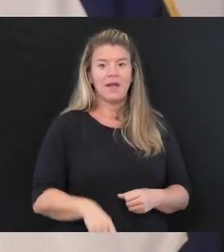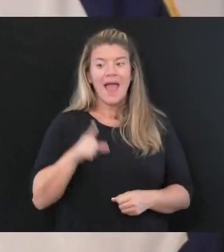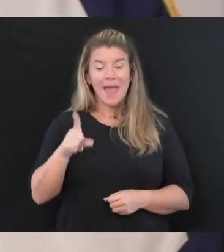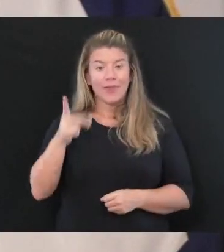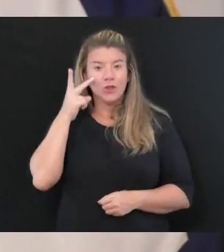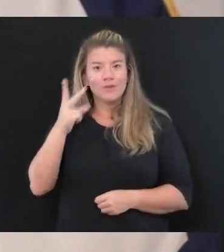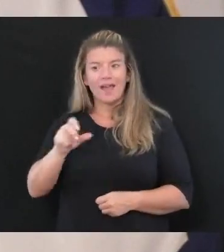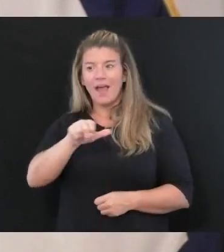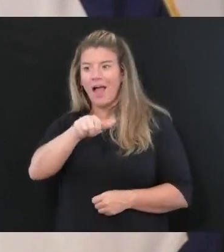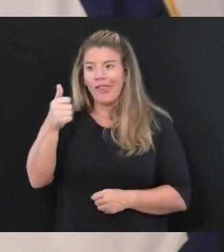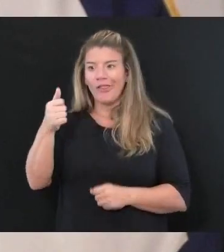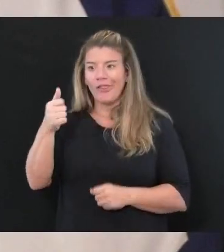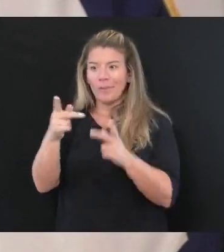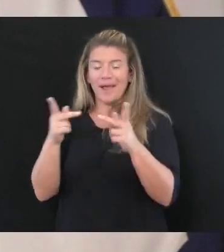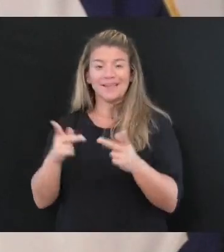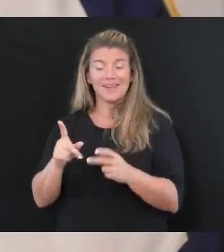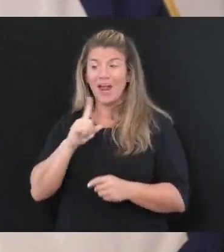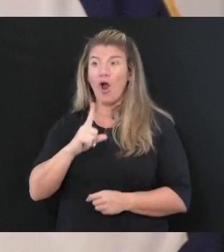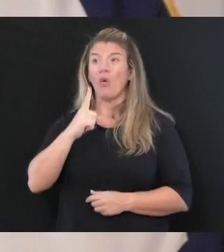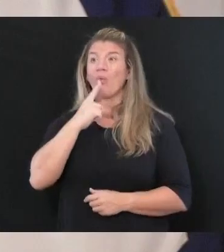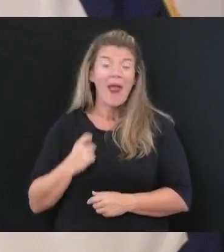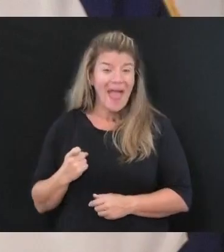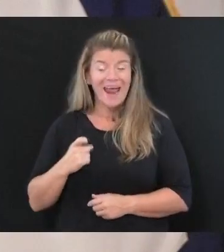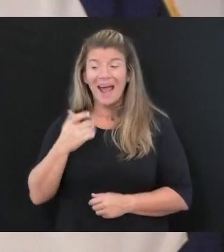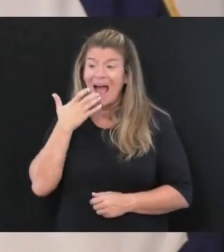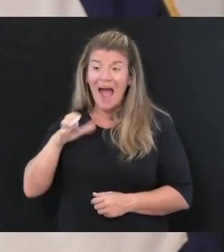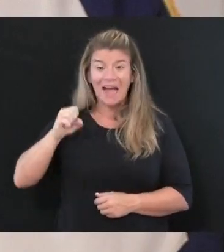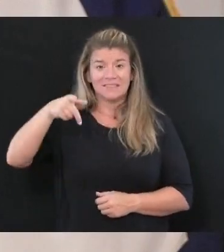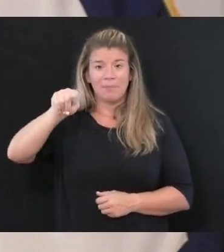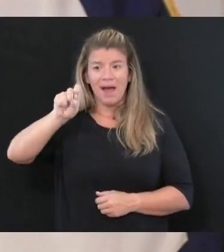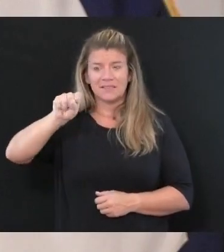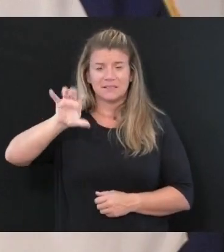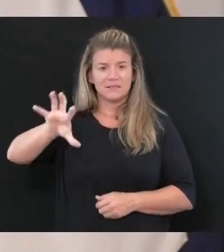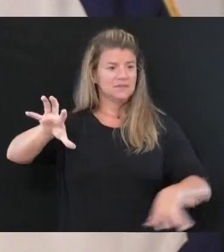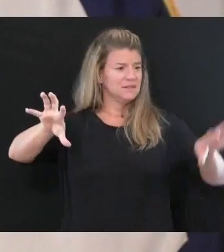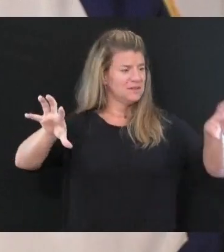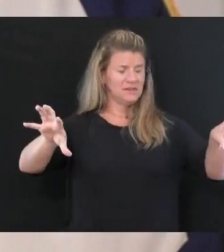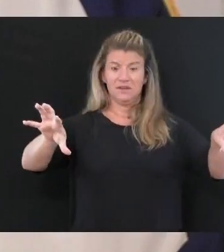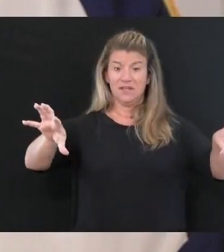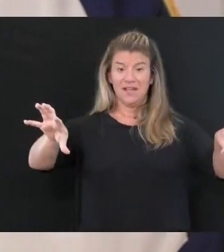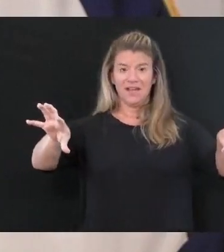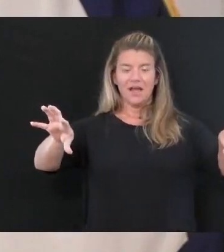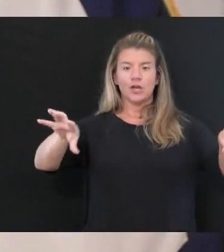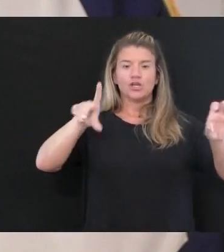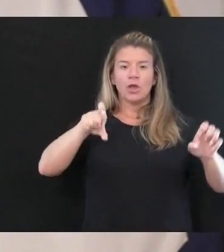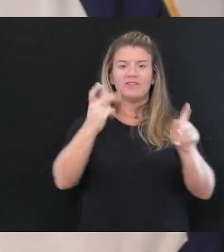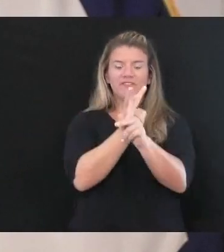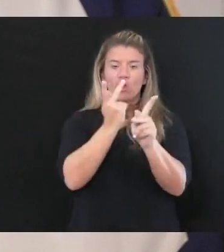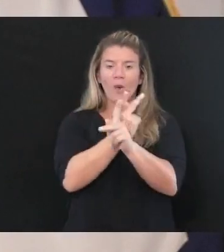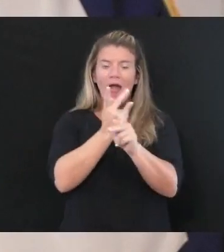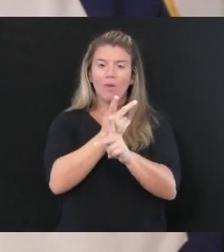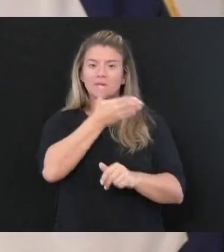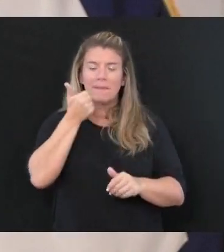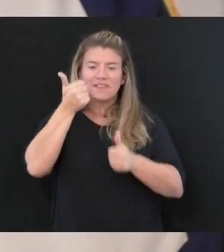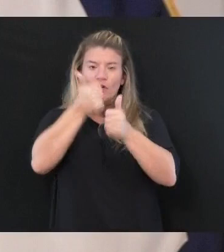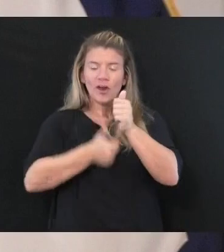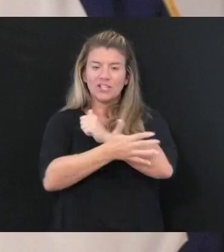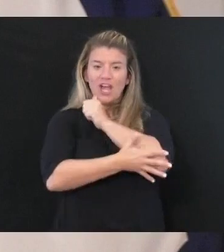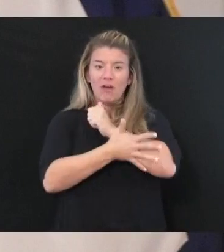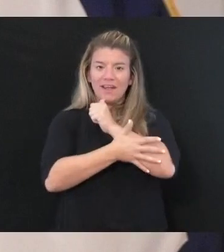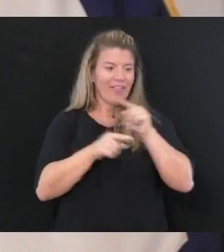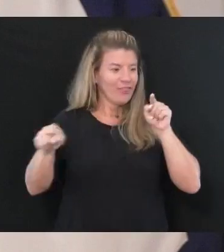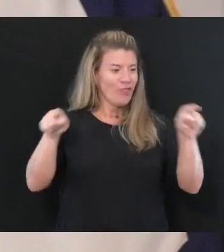hot spots where we're red, and so you've got to absolutely do different things in different counties in a different